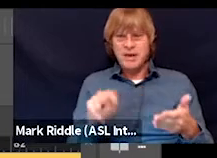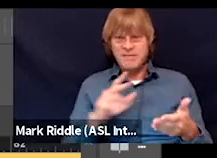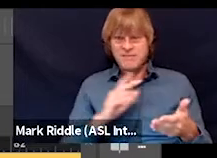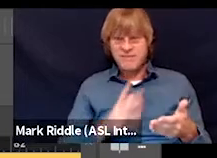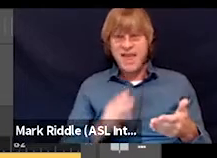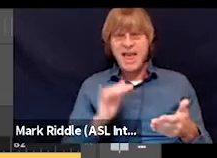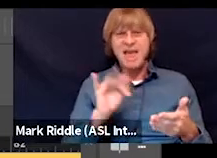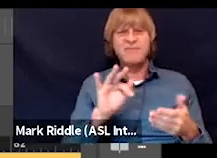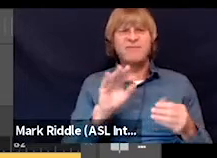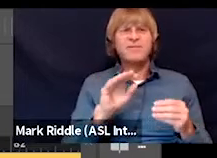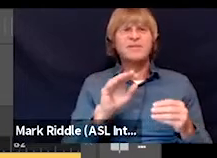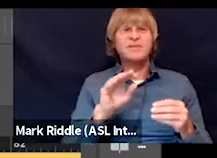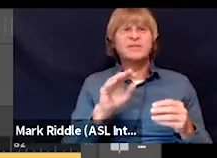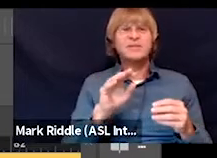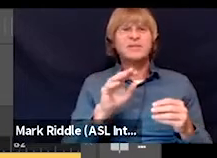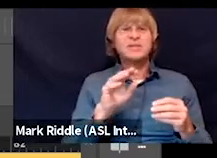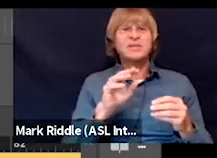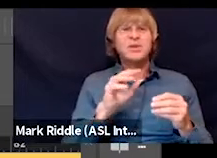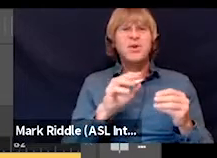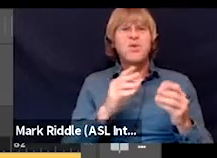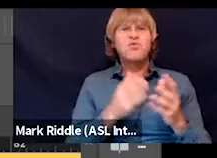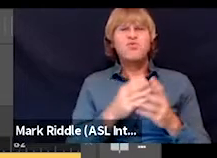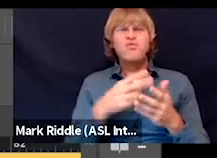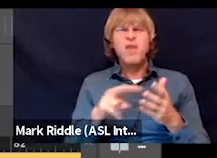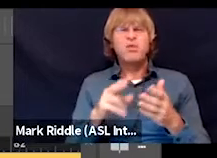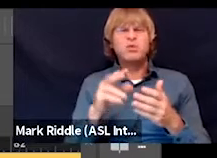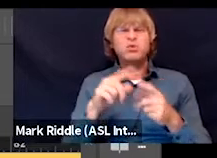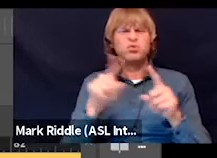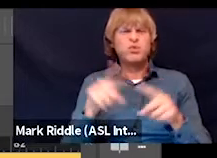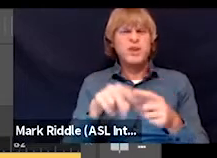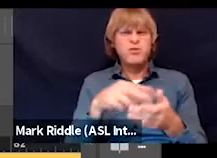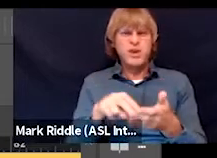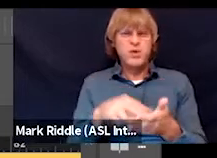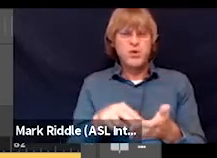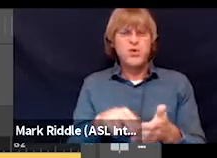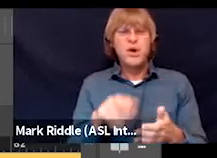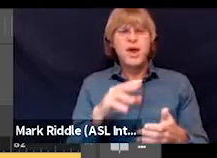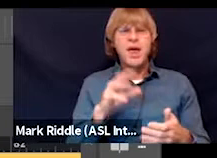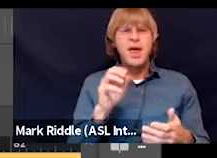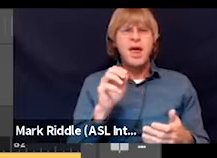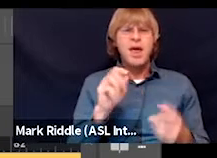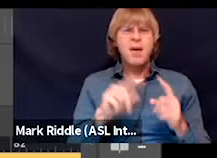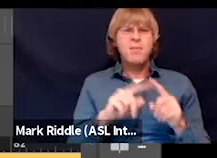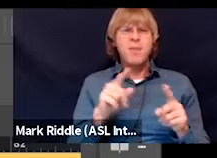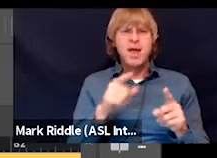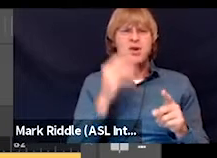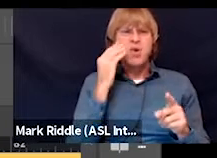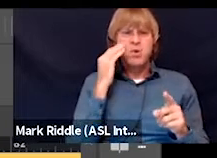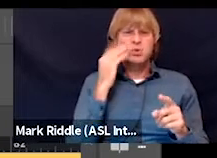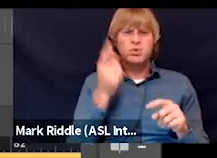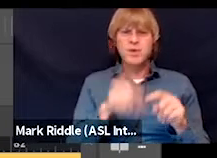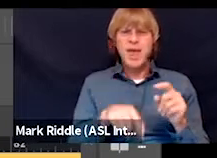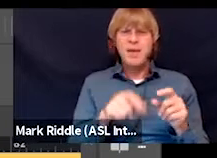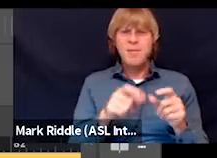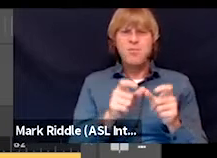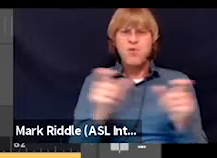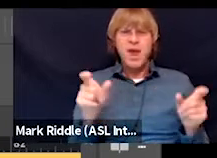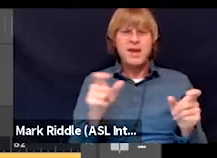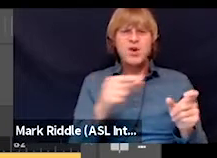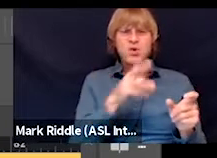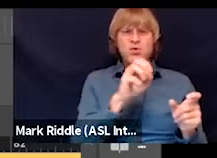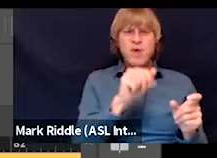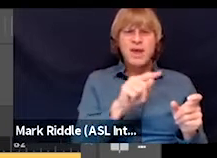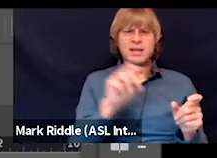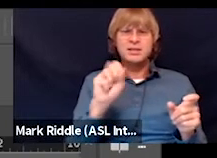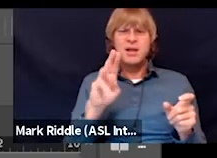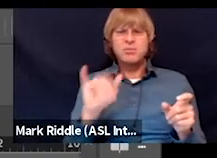was being read through a screen reader, but it knows you cannot break great and subject.